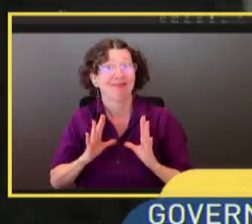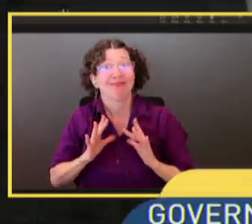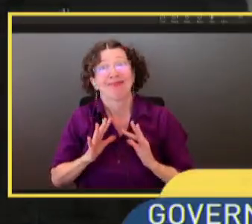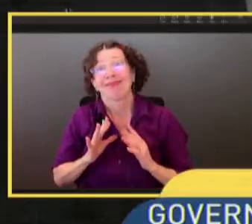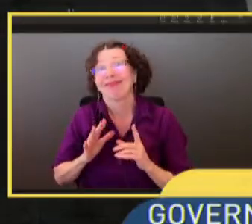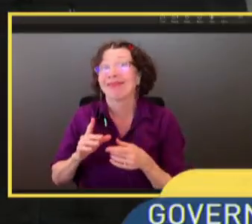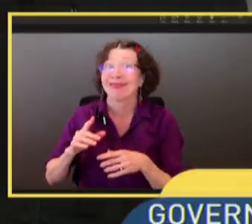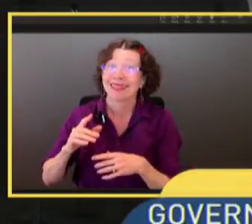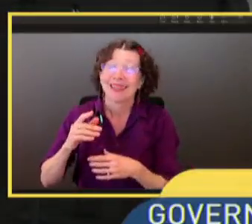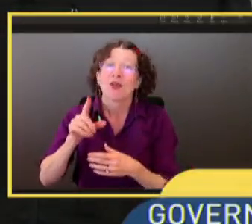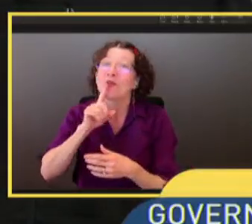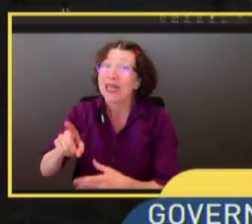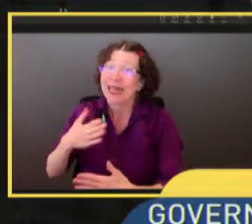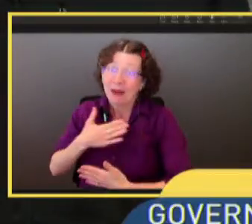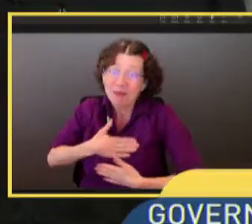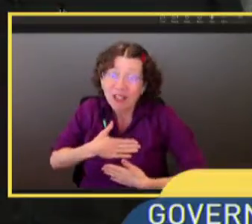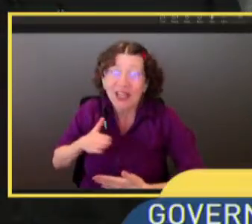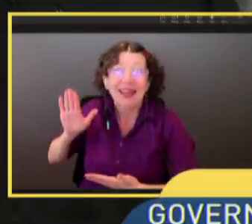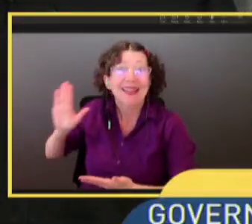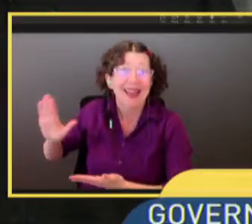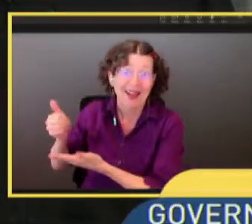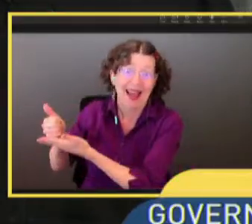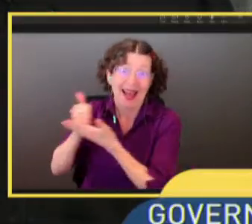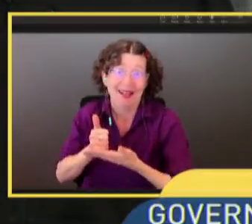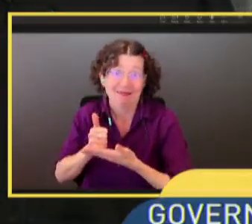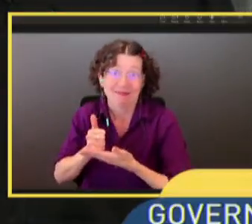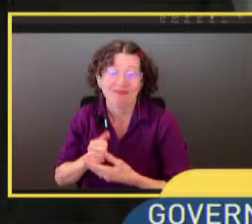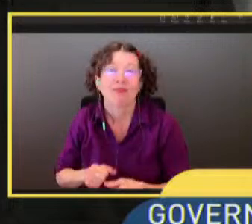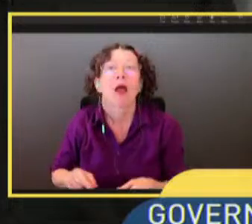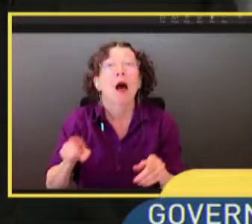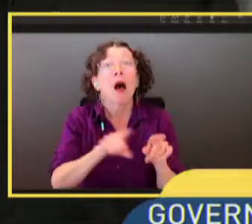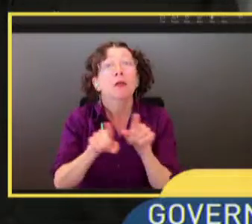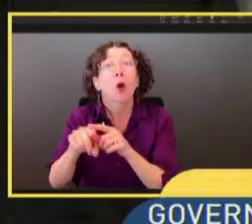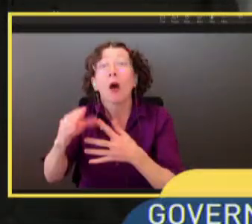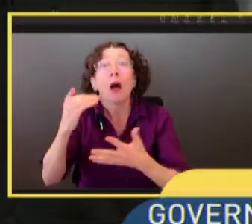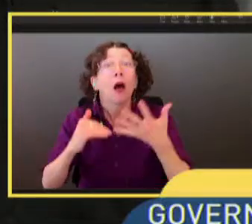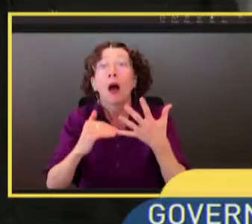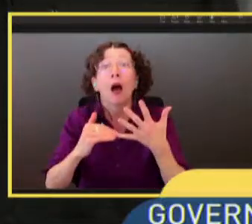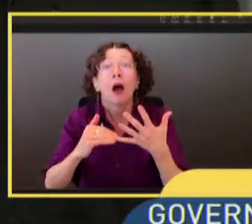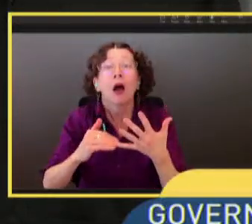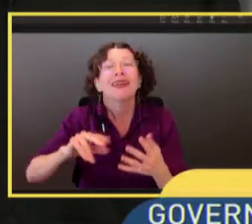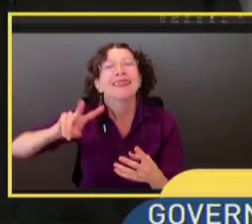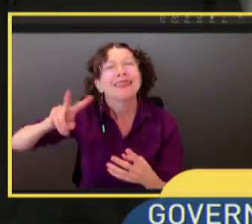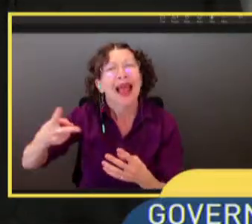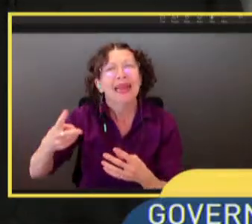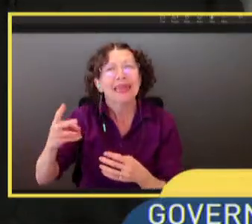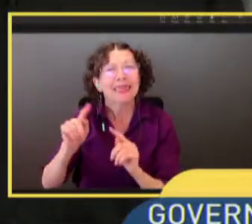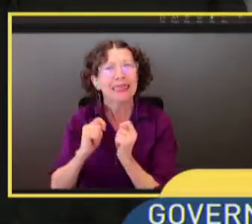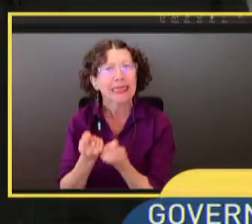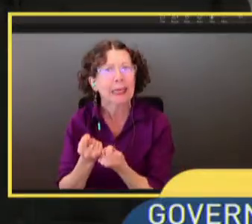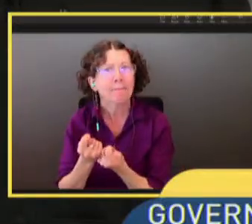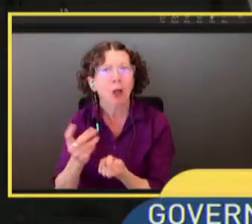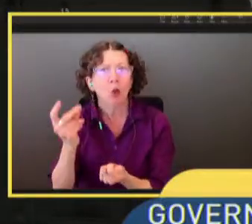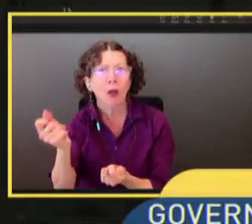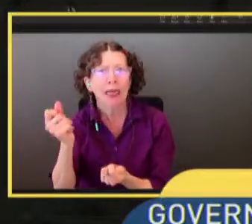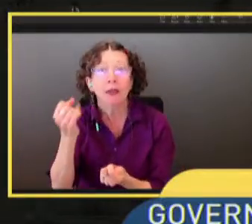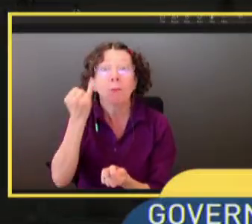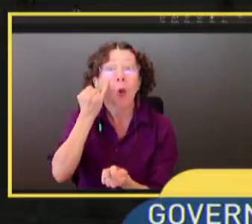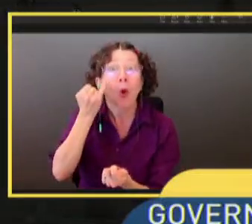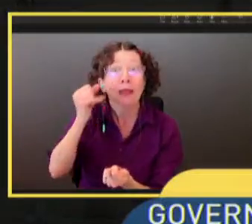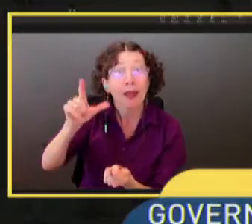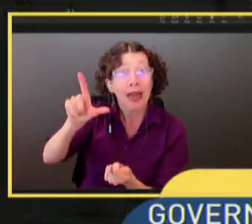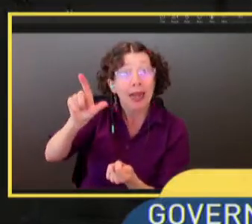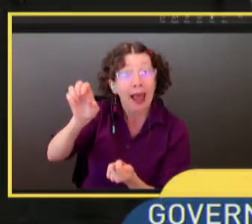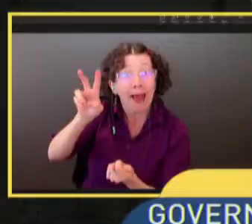and Wildlife and 2 are from local resources. Once again, so many folks have just offered to help out. Even if their community is not impacted, they are offering resources to the